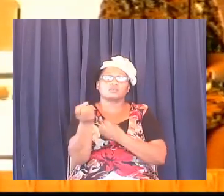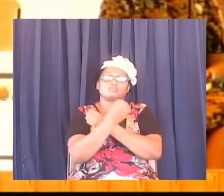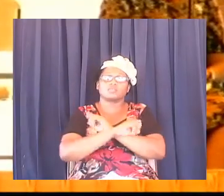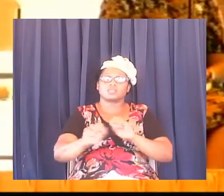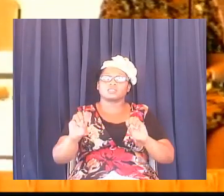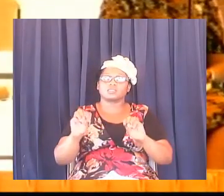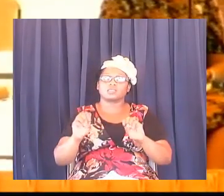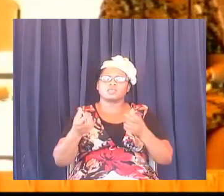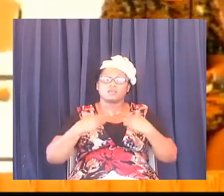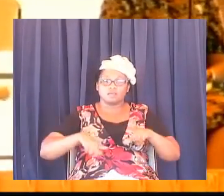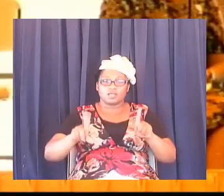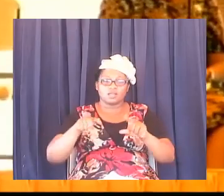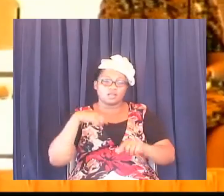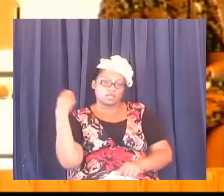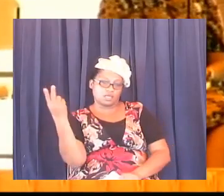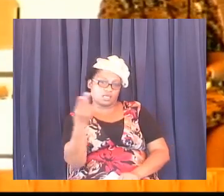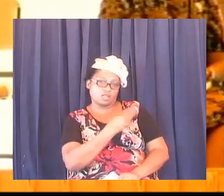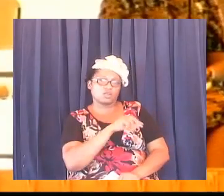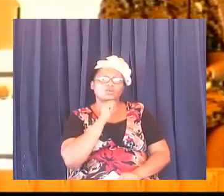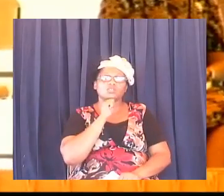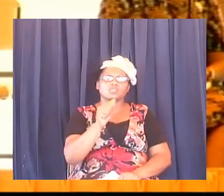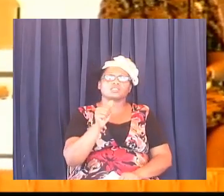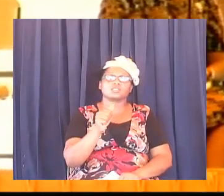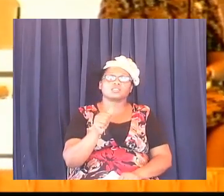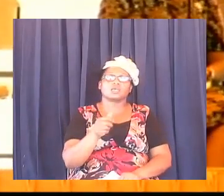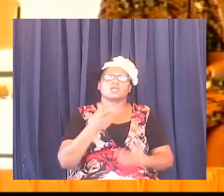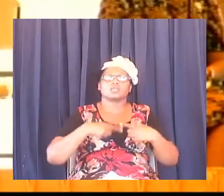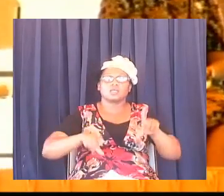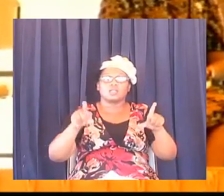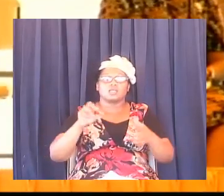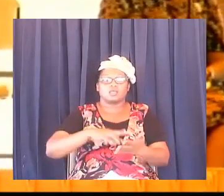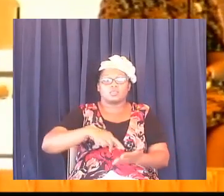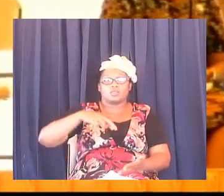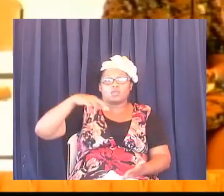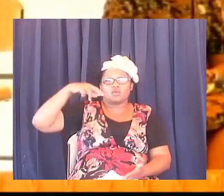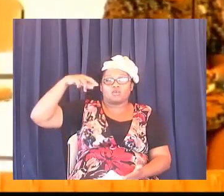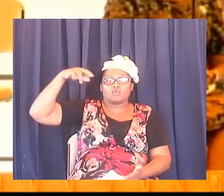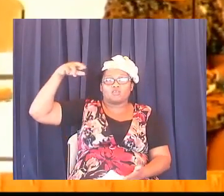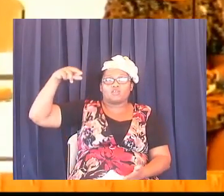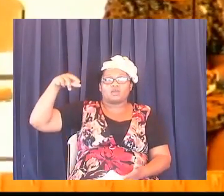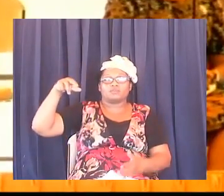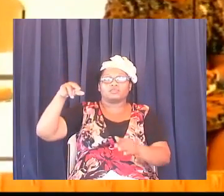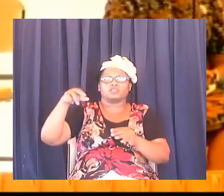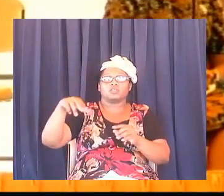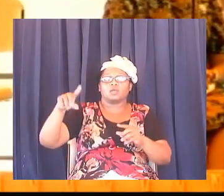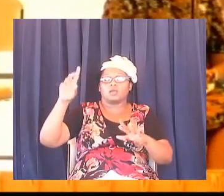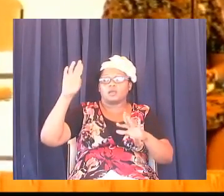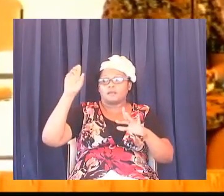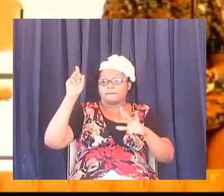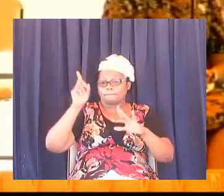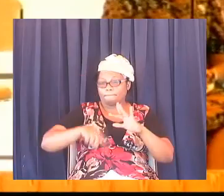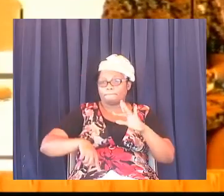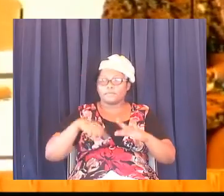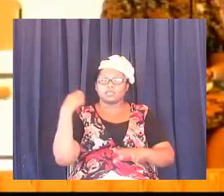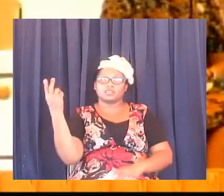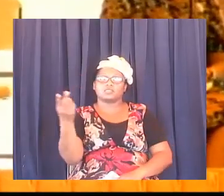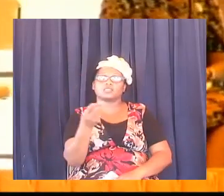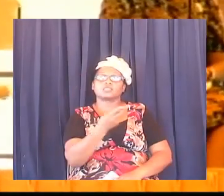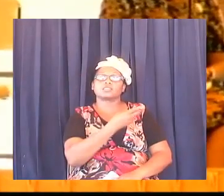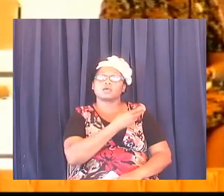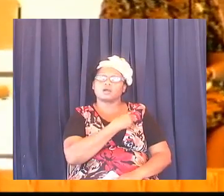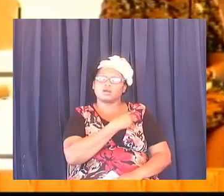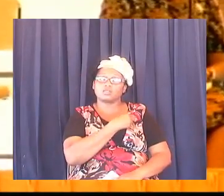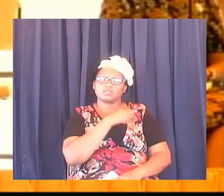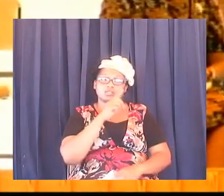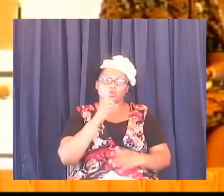us not let that rapture miss us. Let us live within the will of Almighty God.